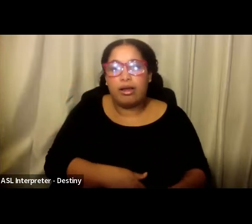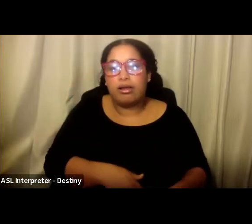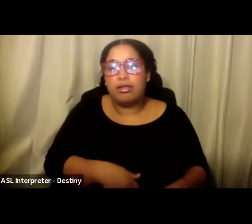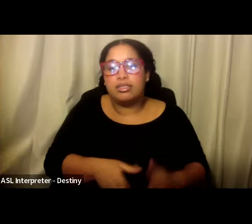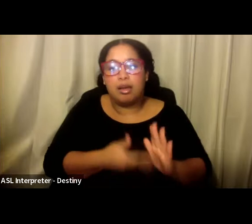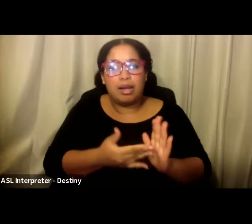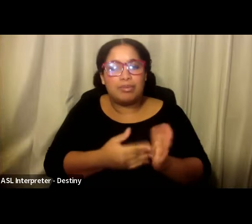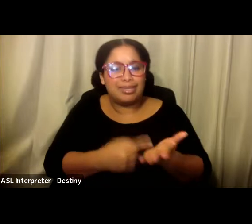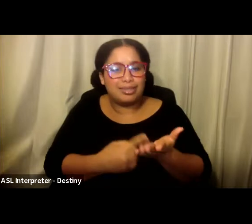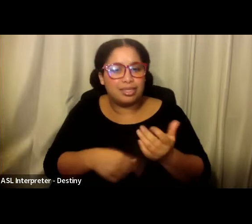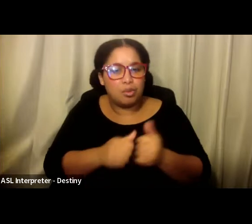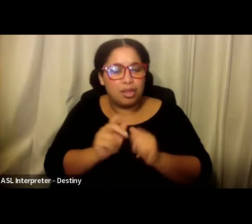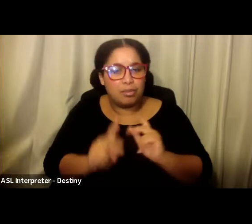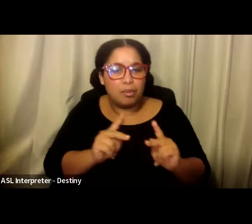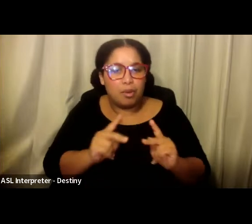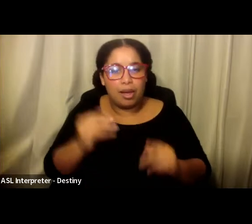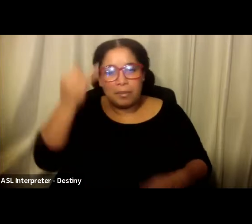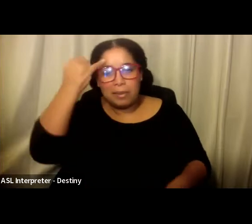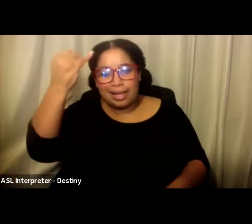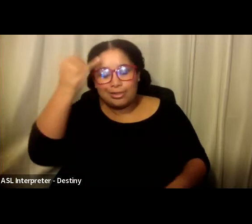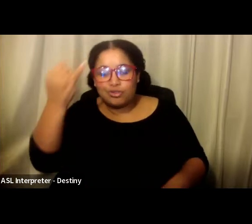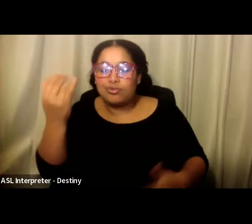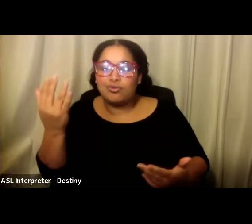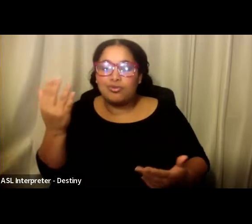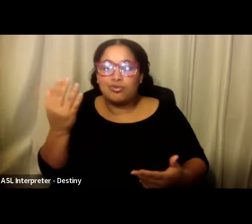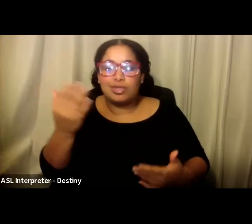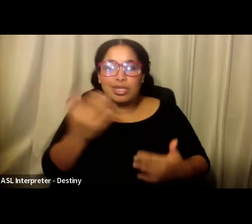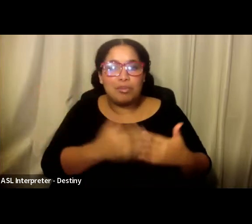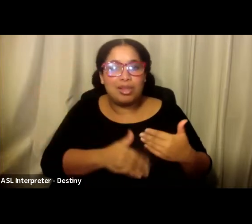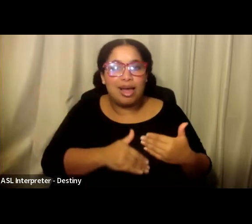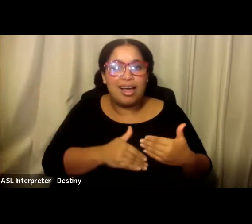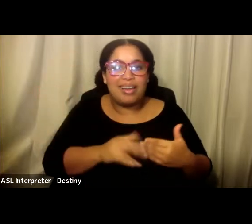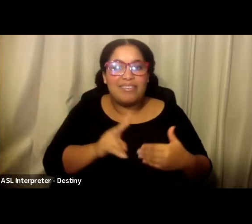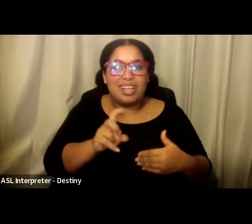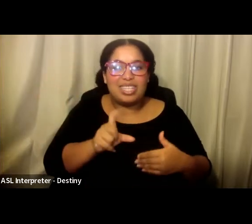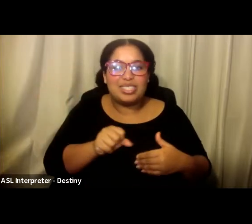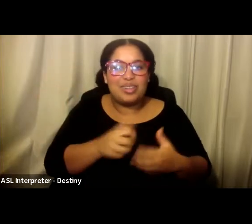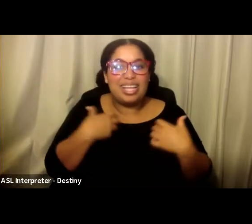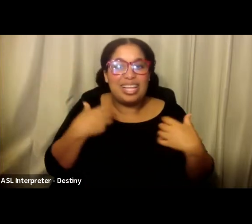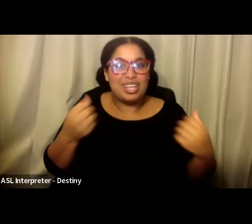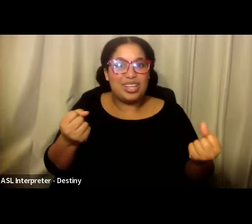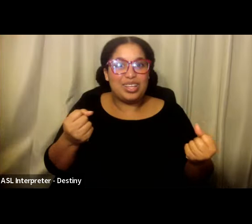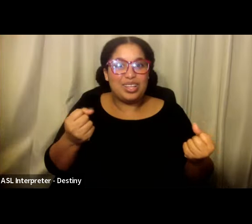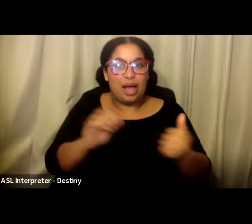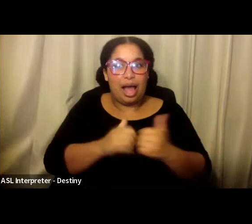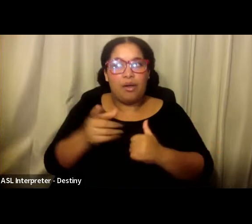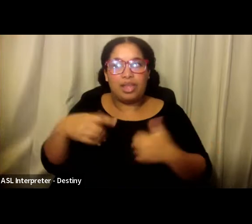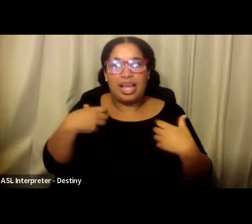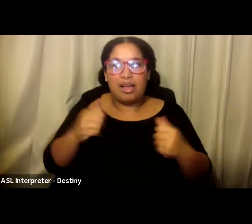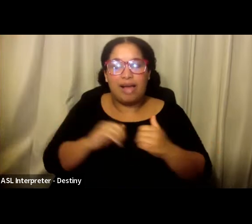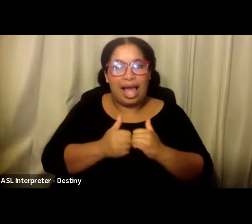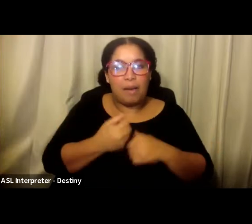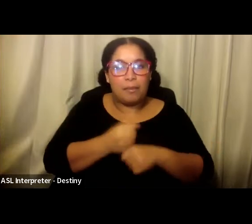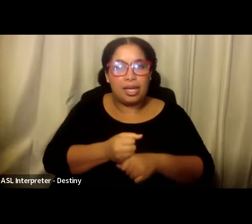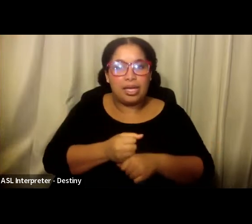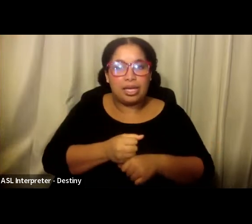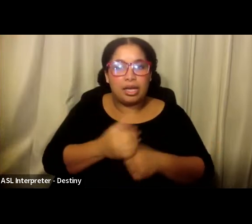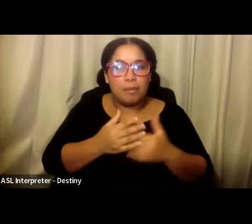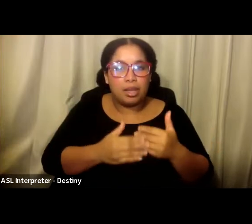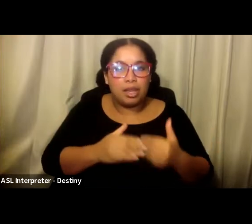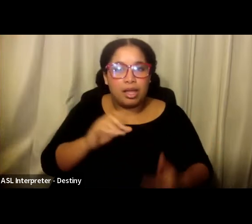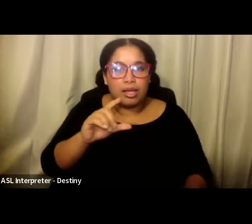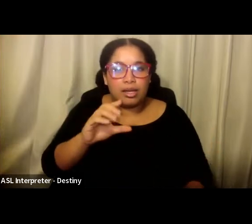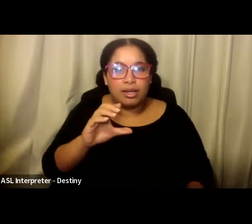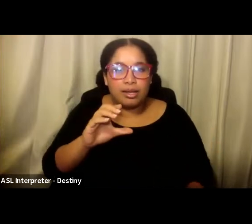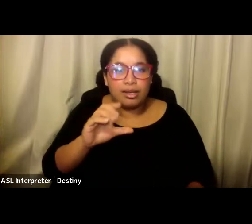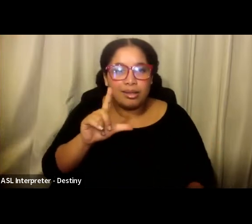like, you know, imagine when the blood vessels heal, if they get damaged, when they heal, the way they heal is by making blood clots. So